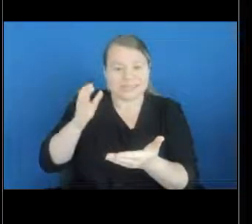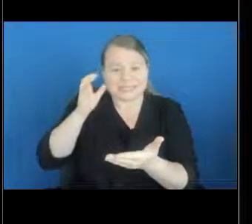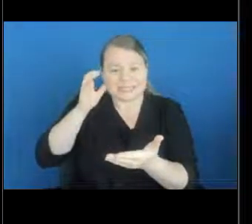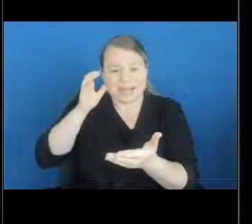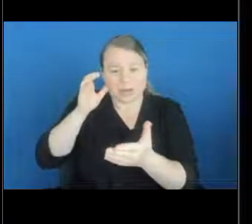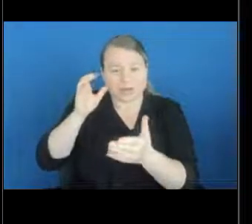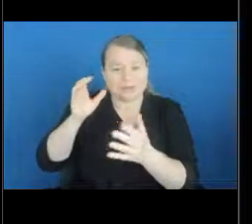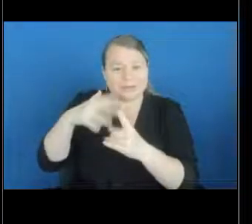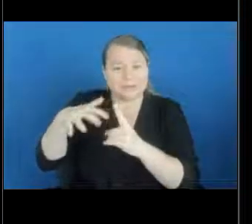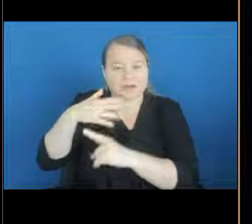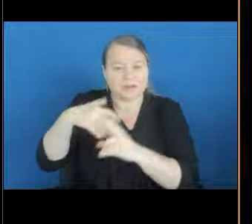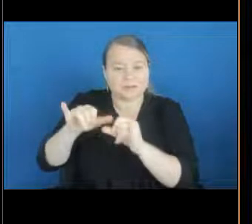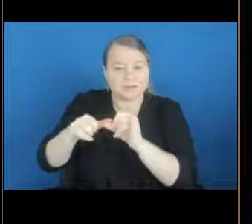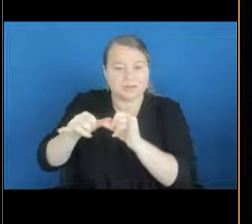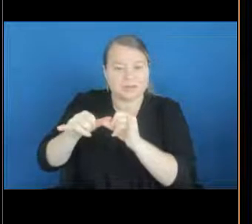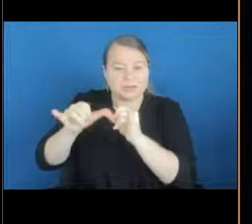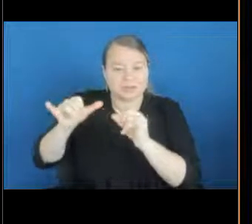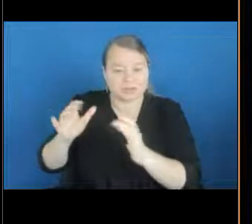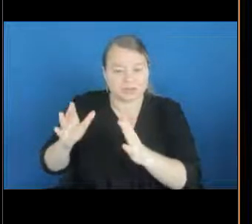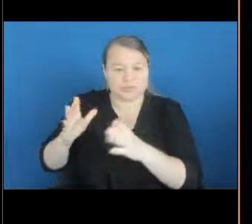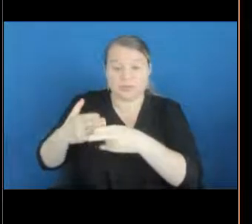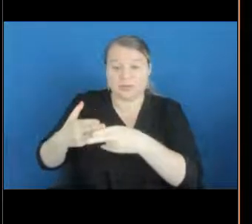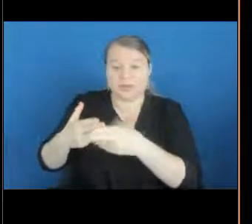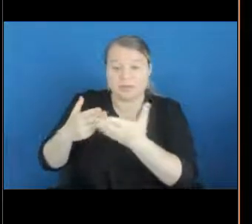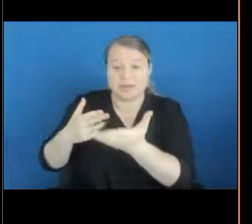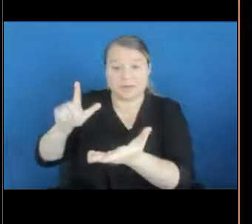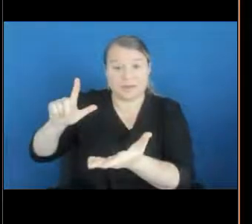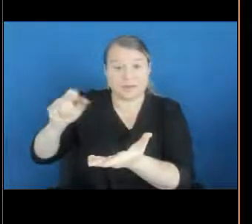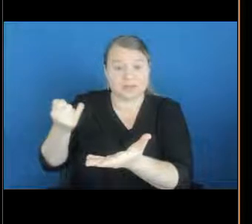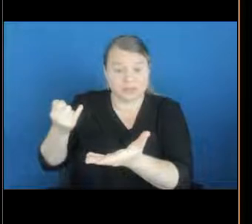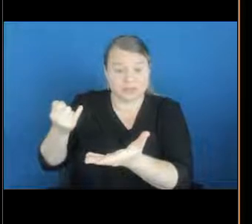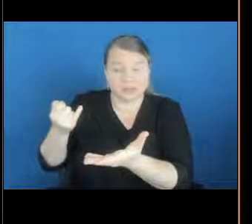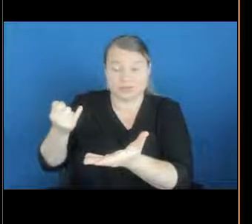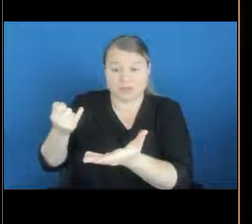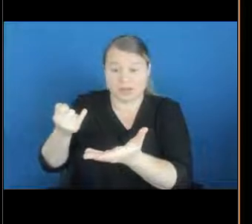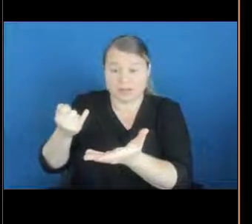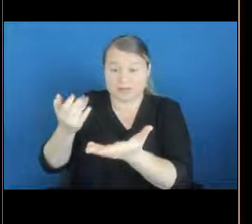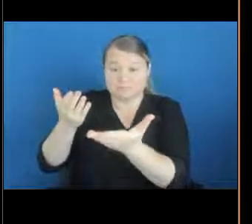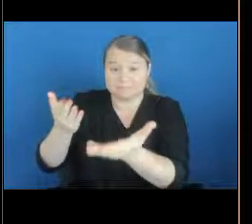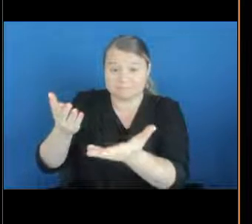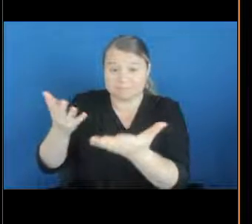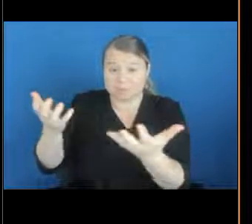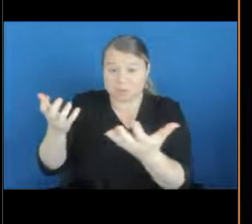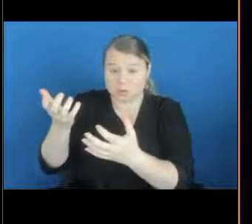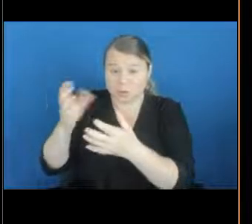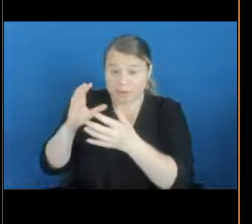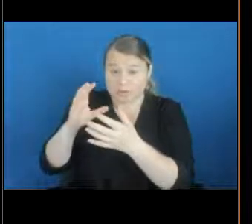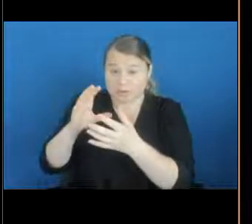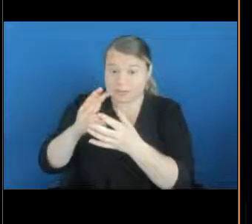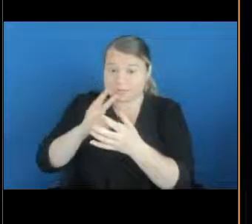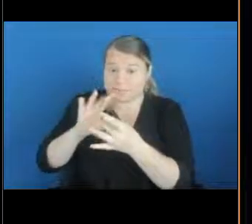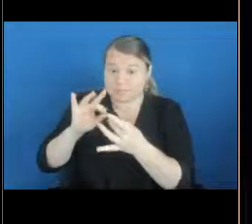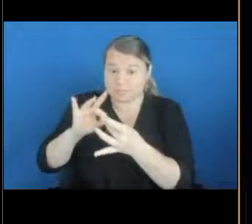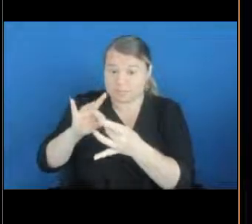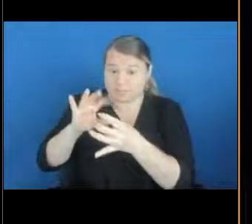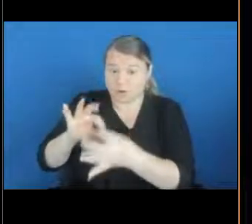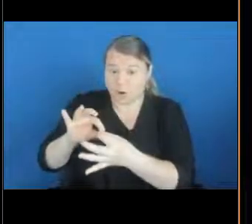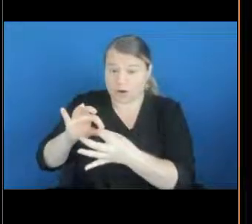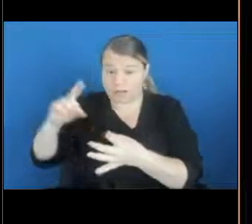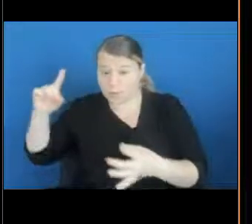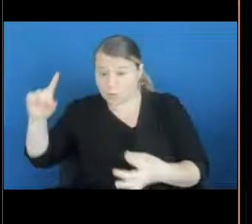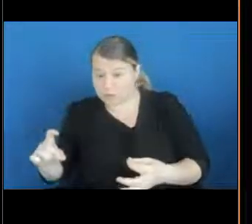sound engineer. His name is LJ. LJ, do you want to speak to that? I think you